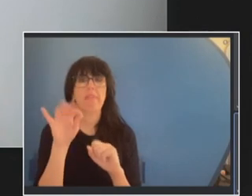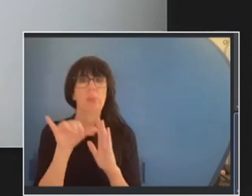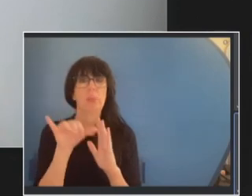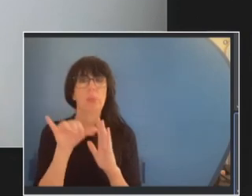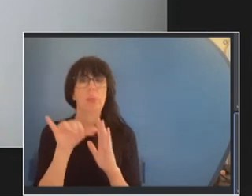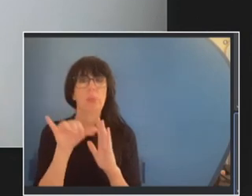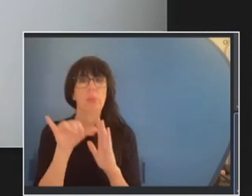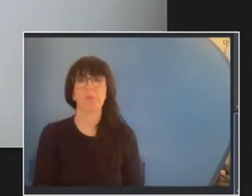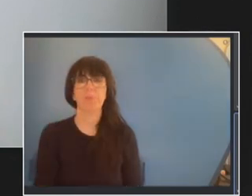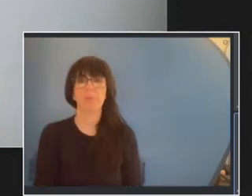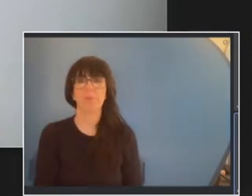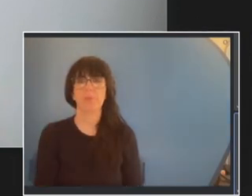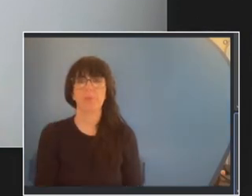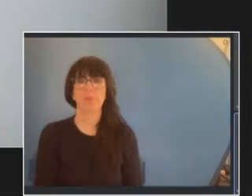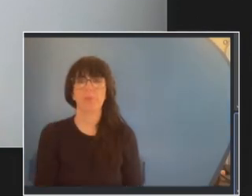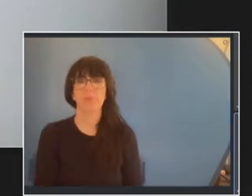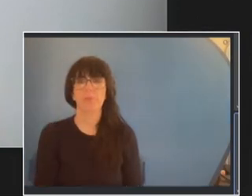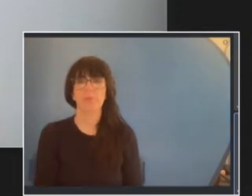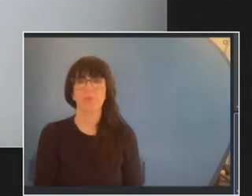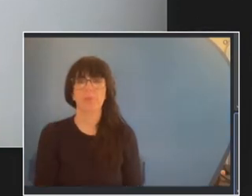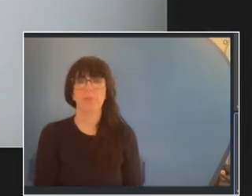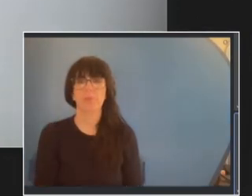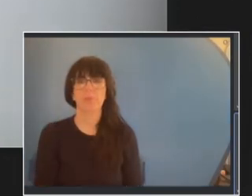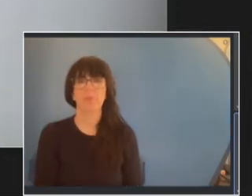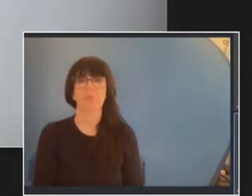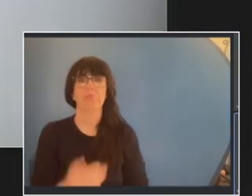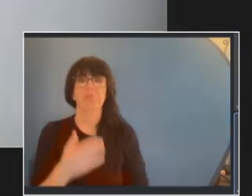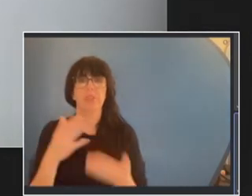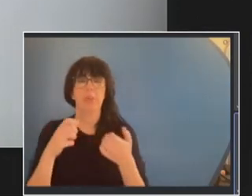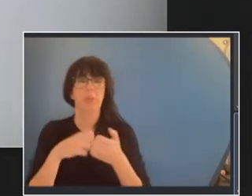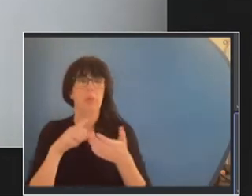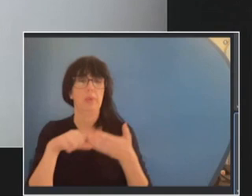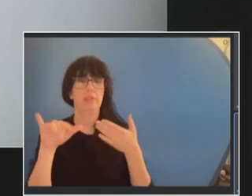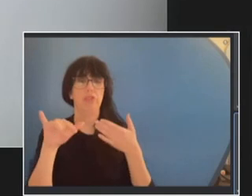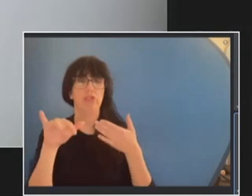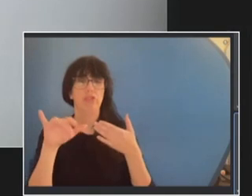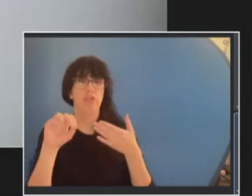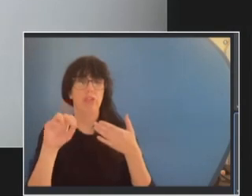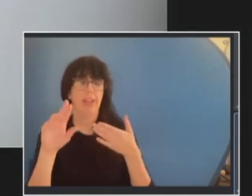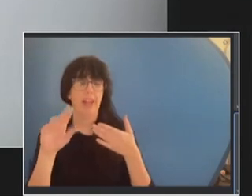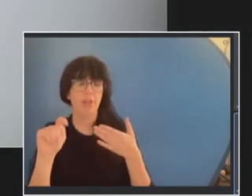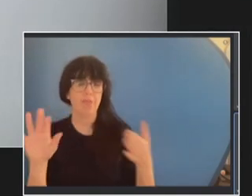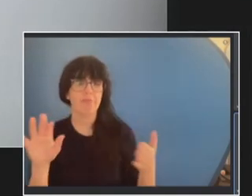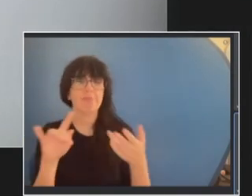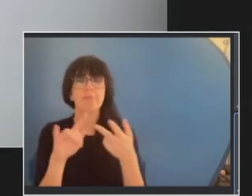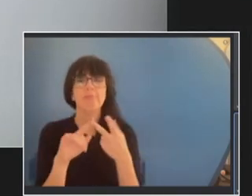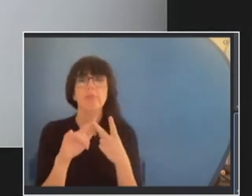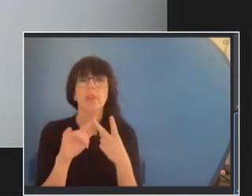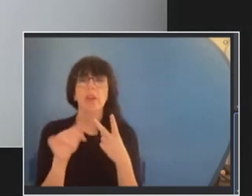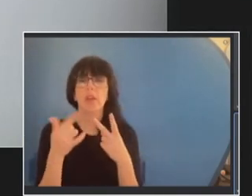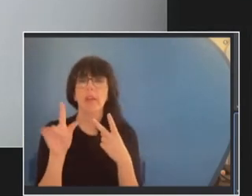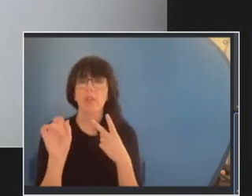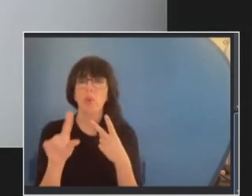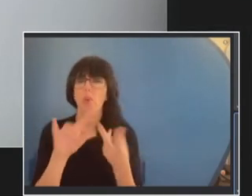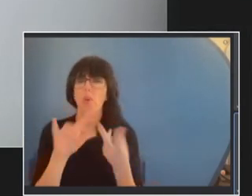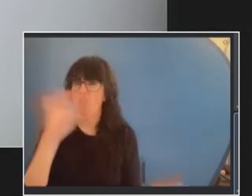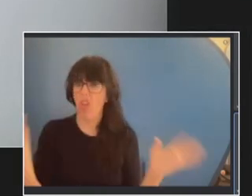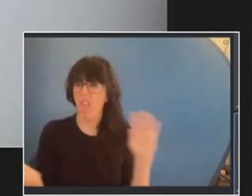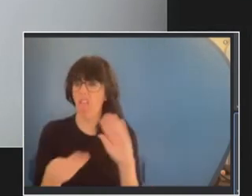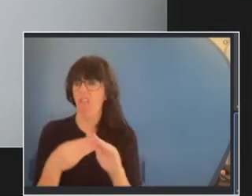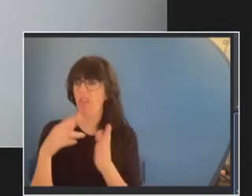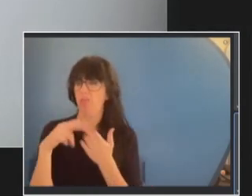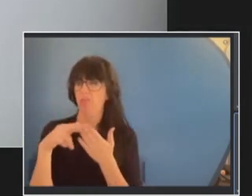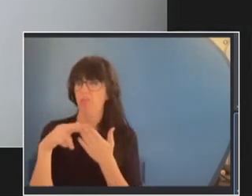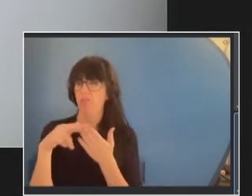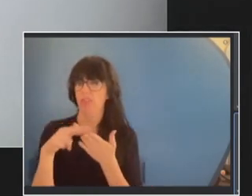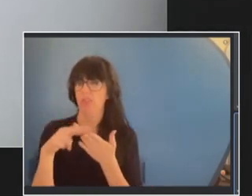Okay, so perhaps yeah. People can check it out there. So, and then another question, in all of your research, you know, as you've